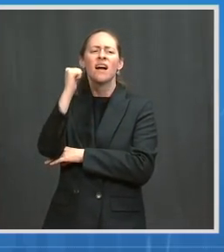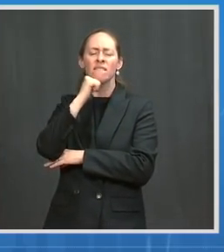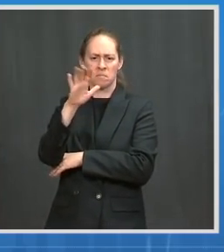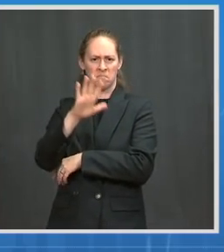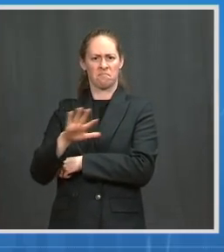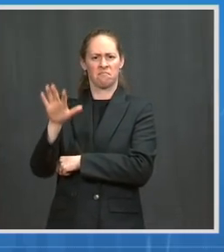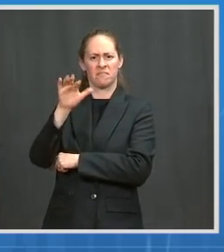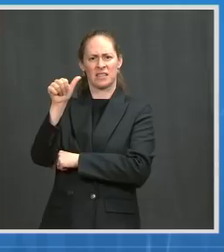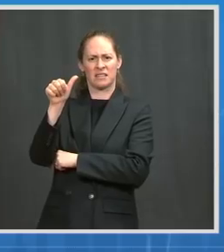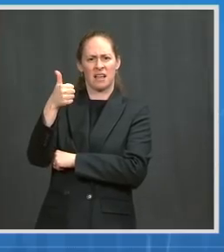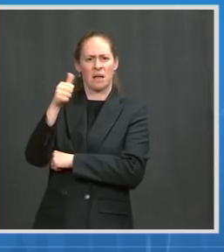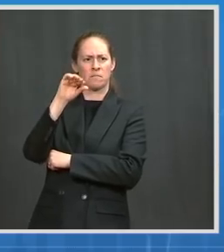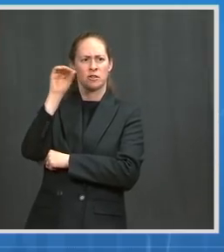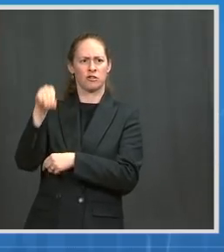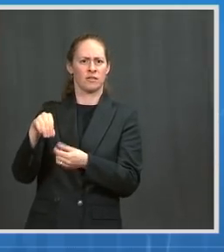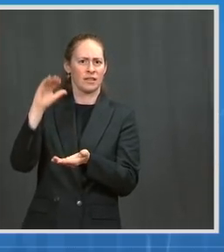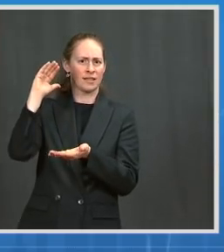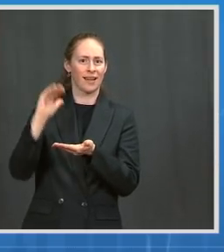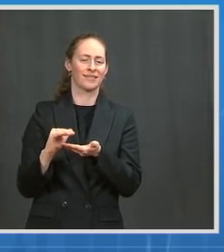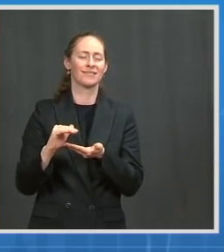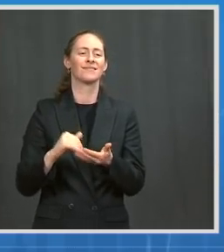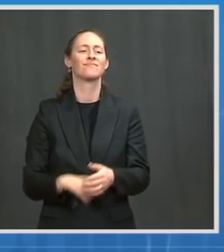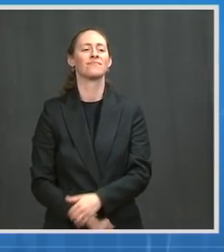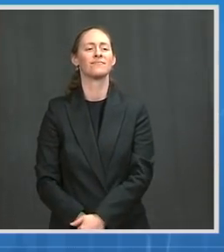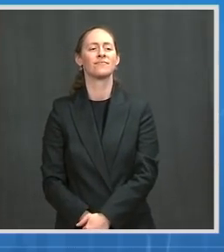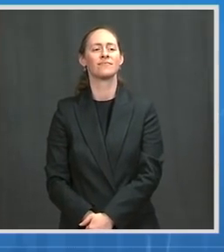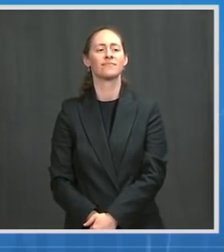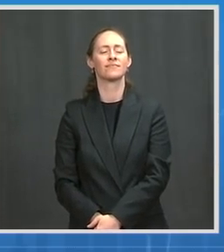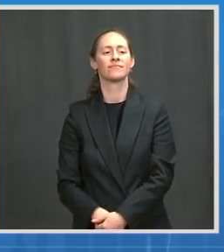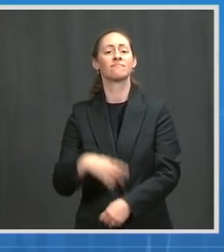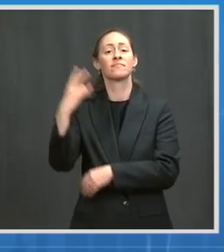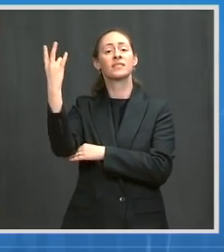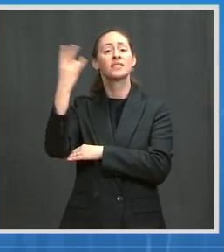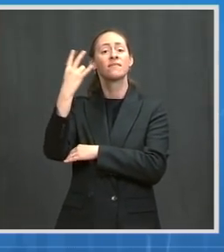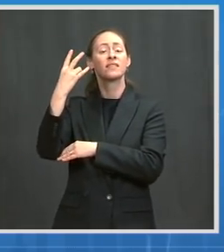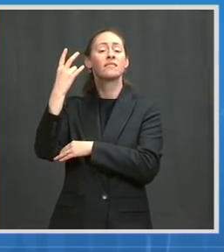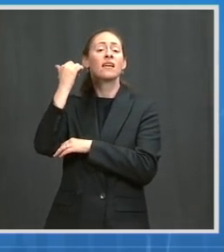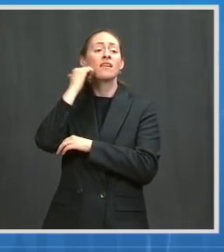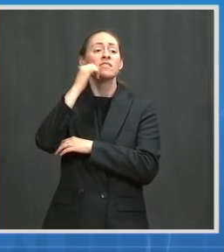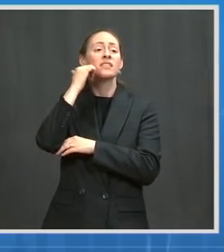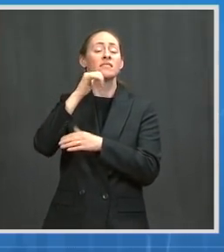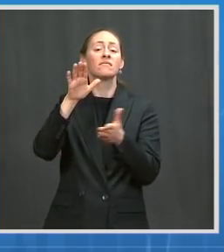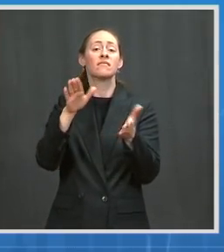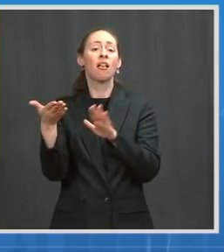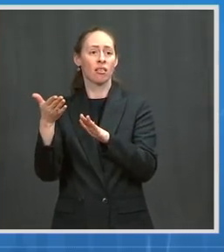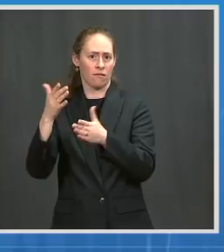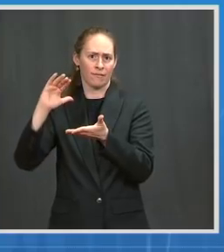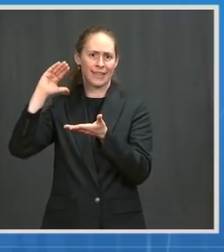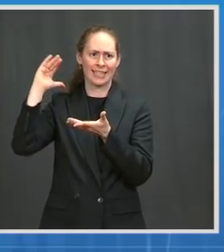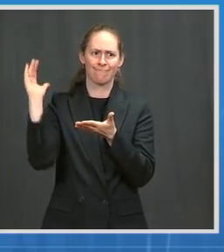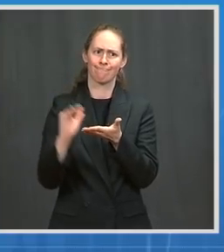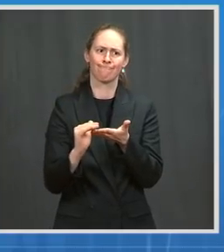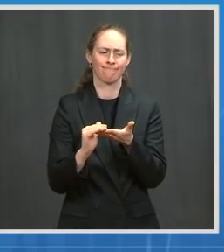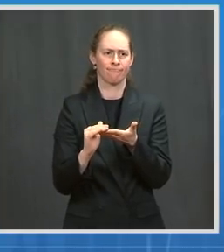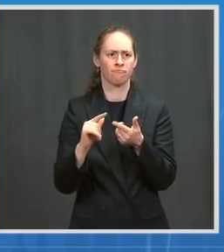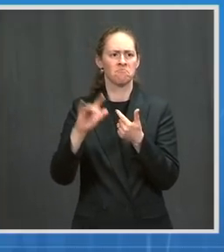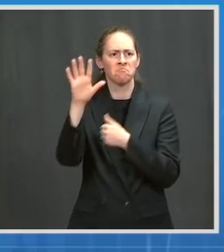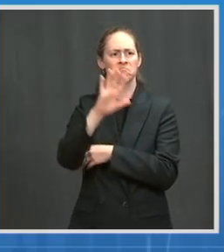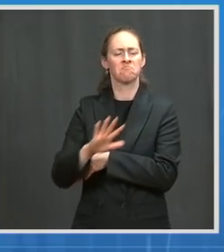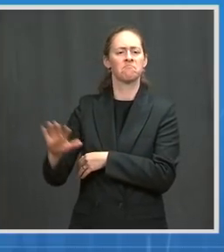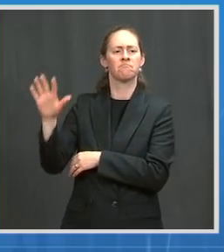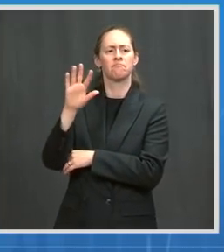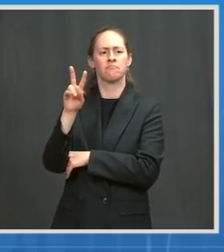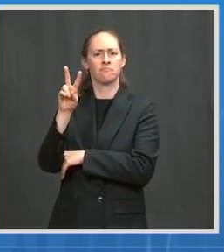period. And the seven-day average of daily deaths has also declined to 286 per day,